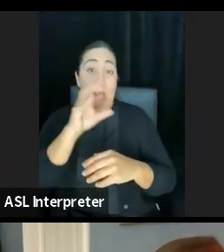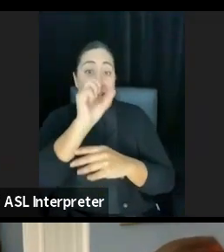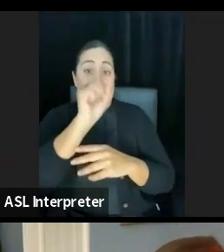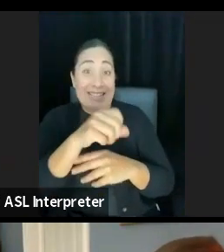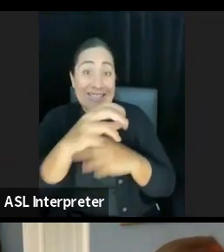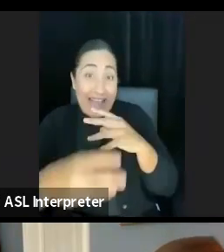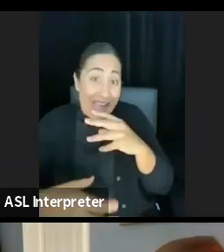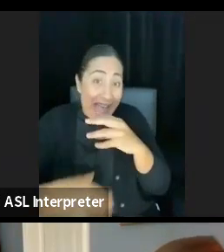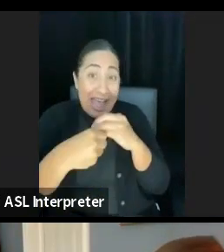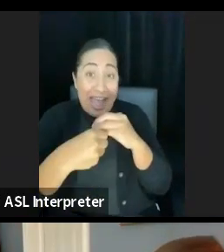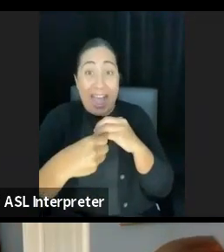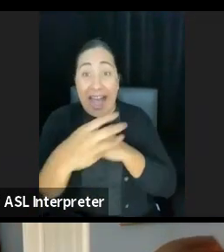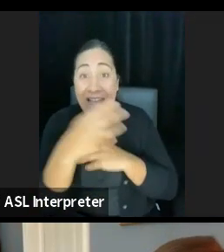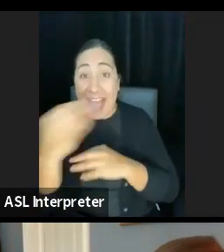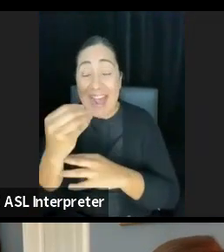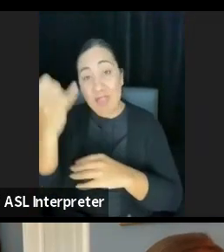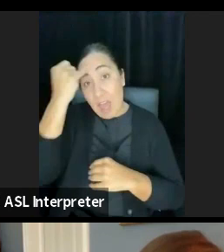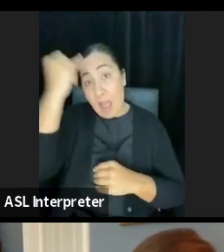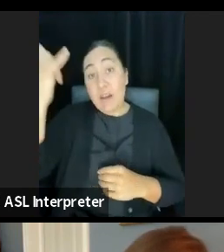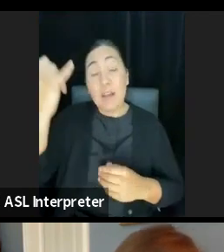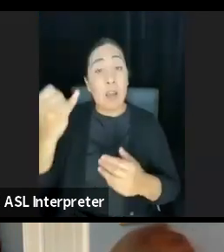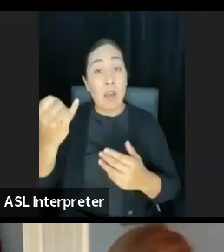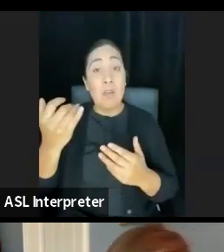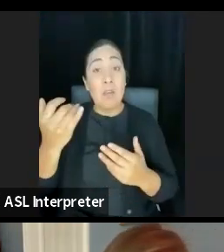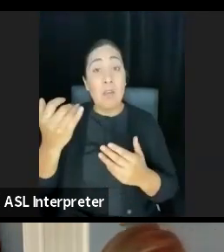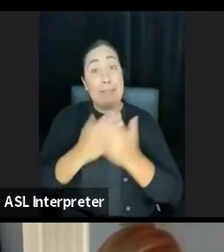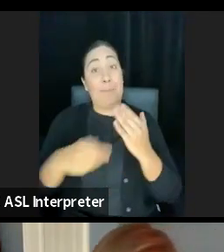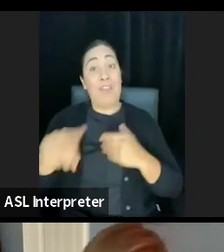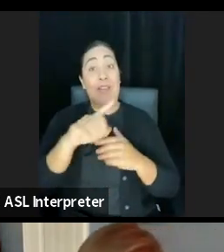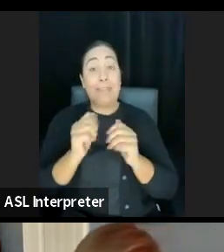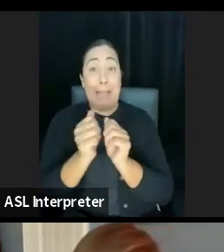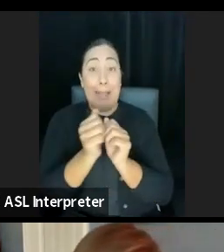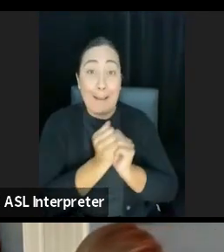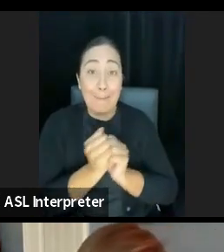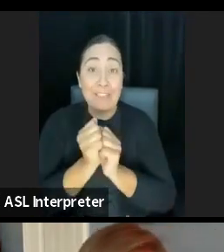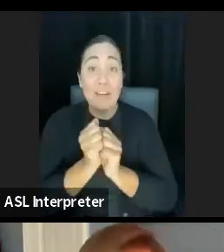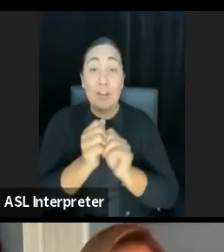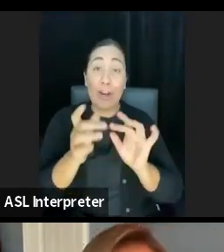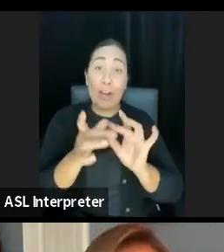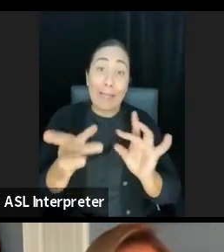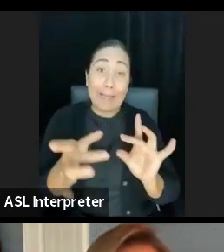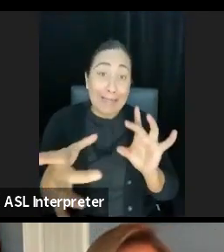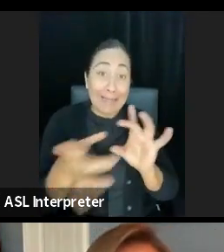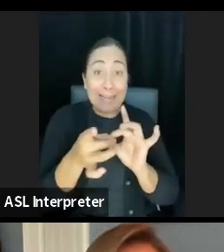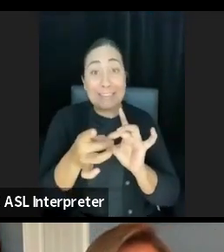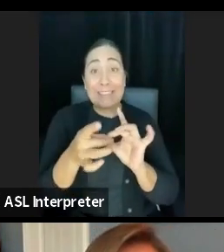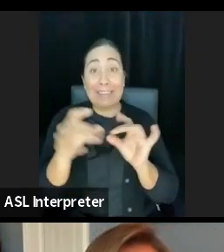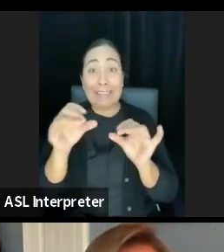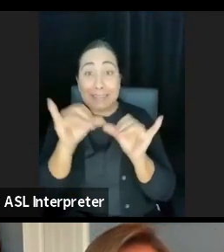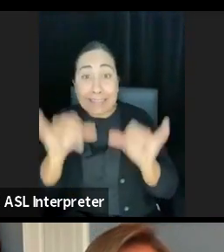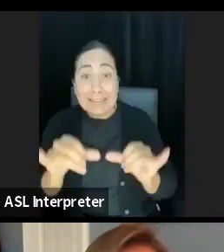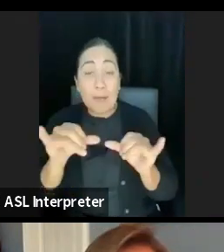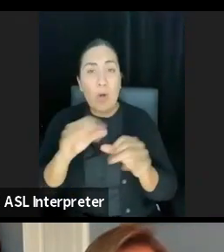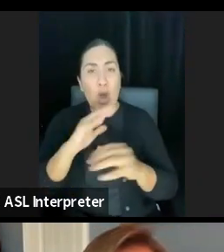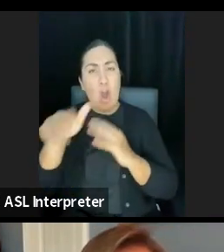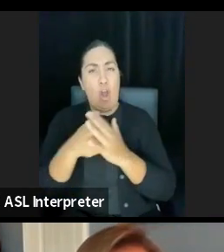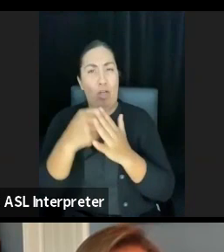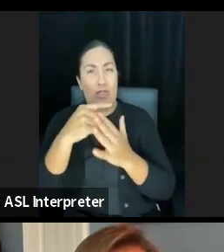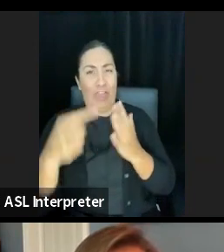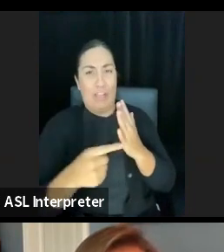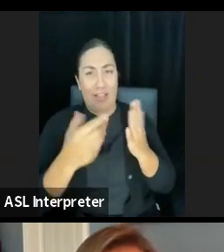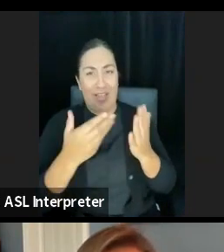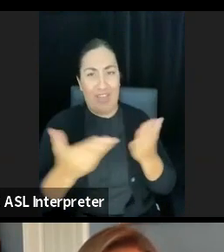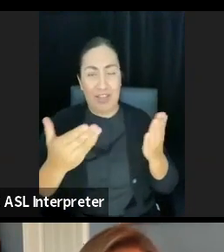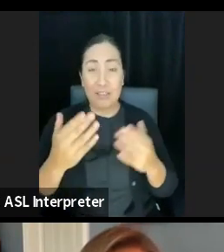about the idea that some of these coming together and the connection and the system being broken, all those things. I feel like there are, you know, when I'm